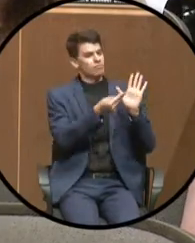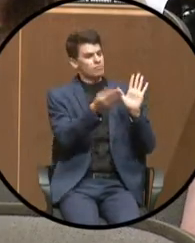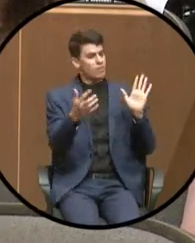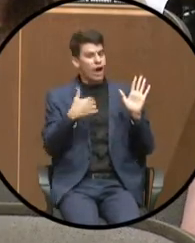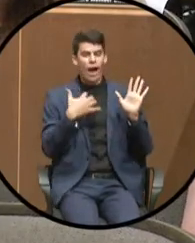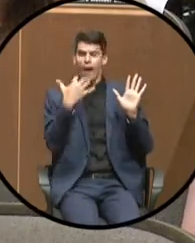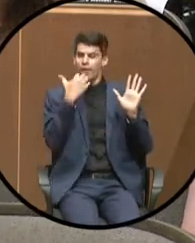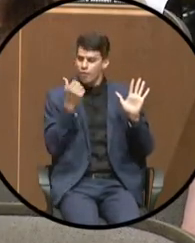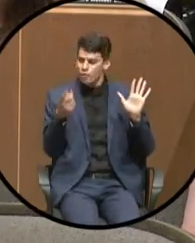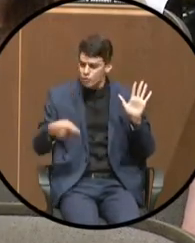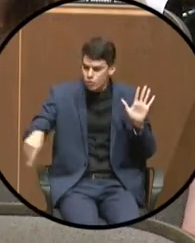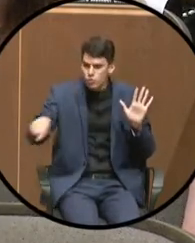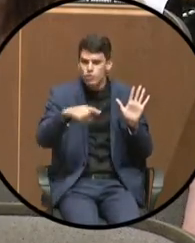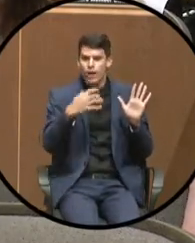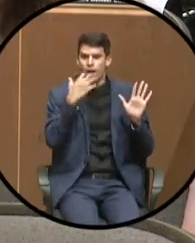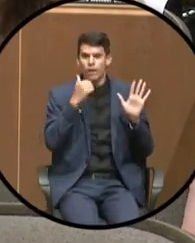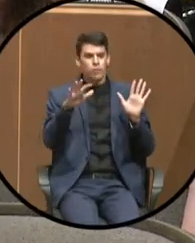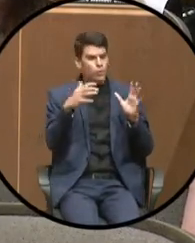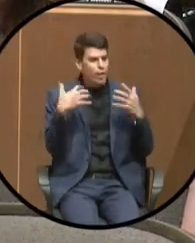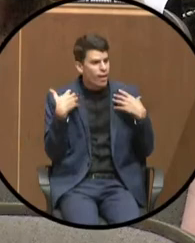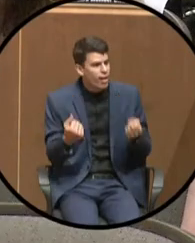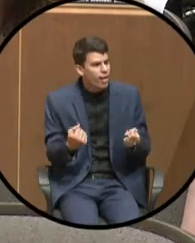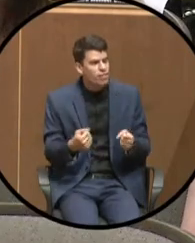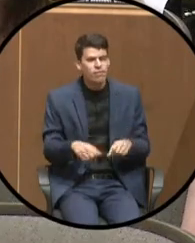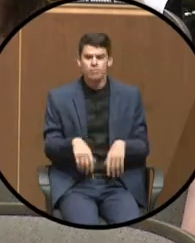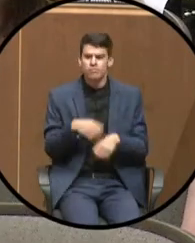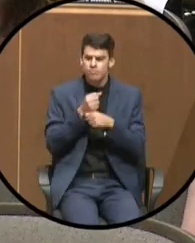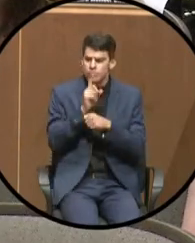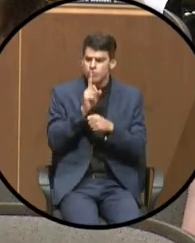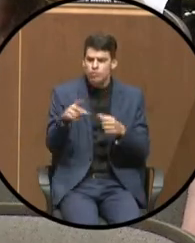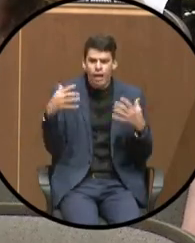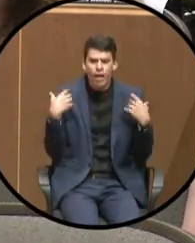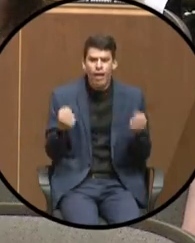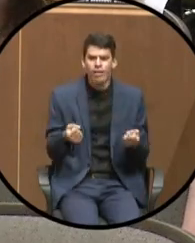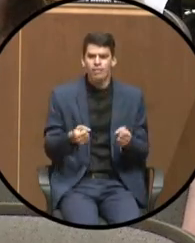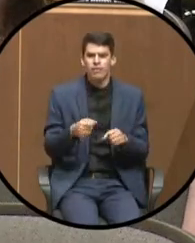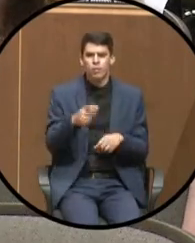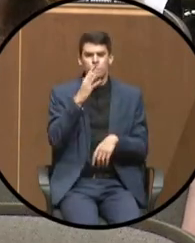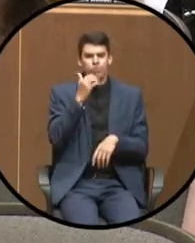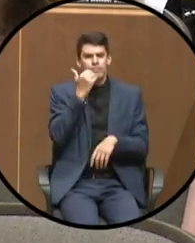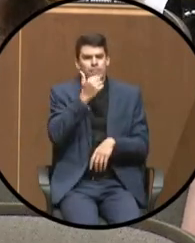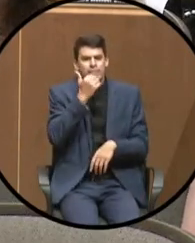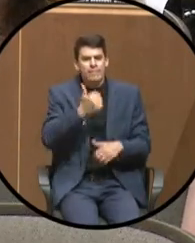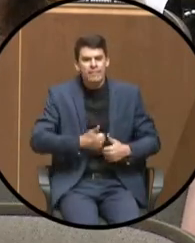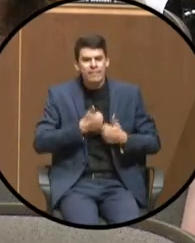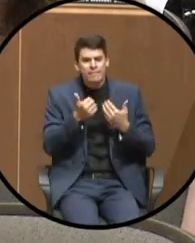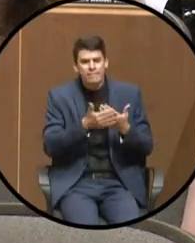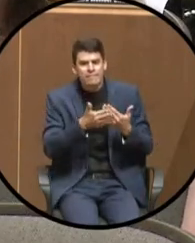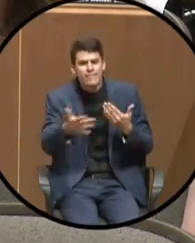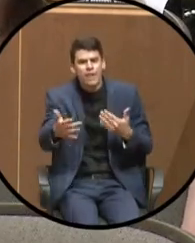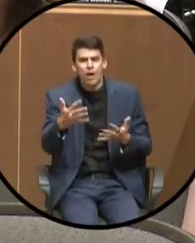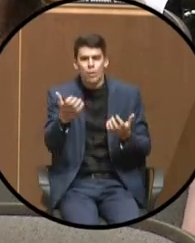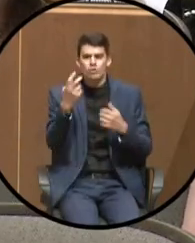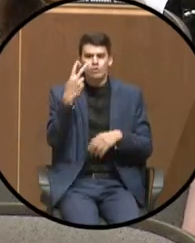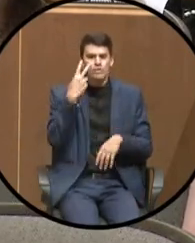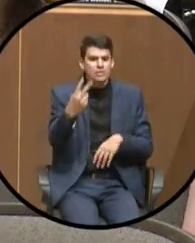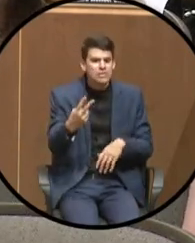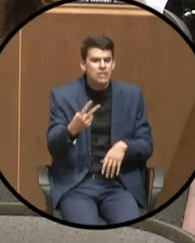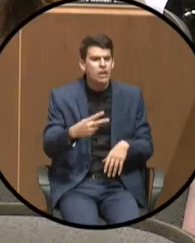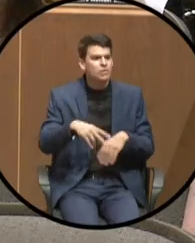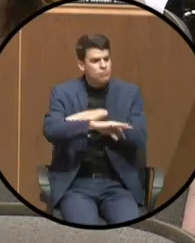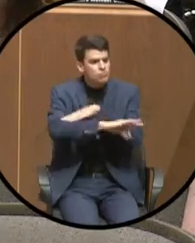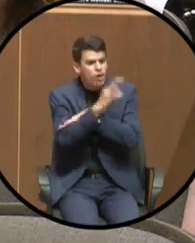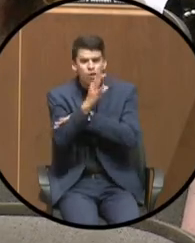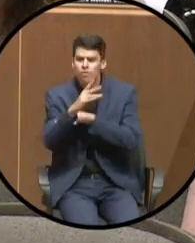care about you. I care about your health. I want you to stay healthy. I want you to see another day. I want you to hug your children. I want you to see another sunrise. I want you to see